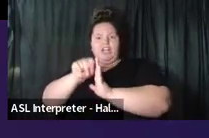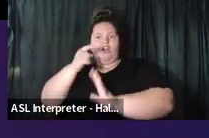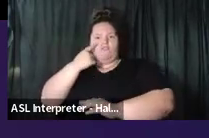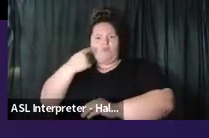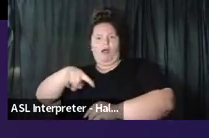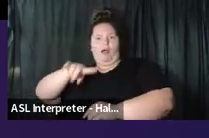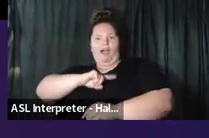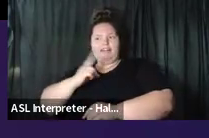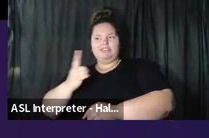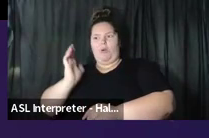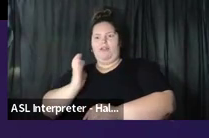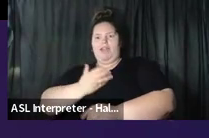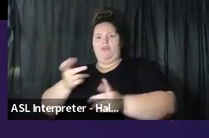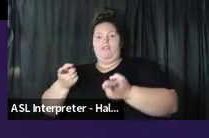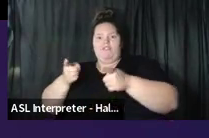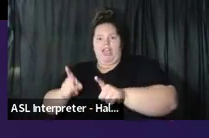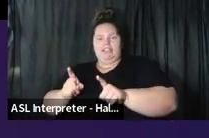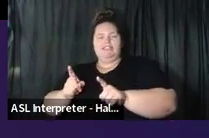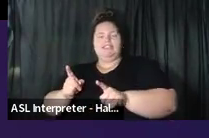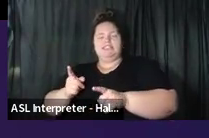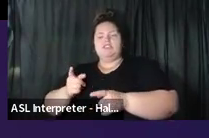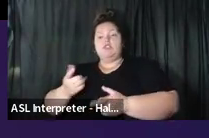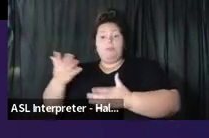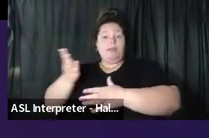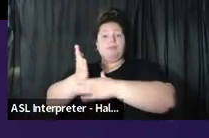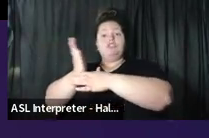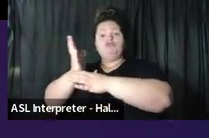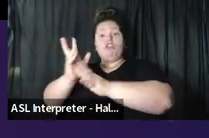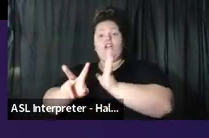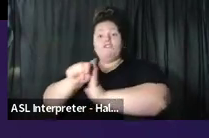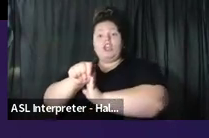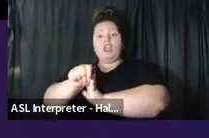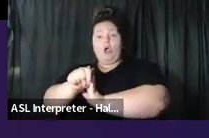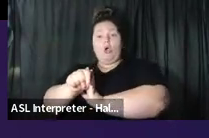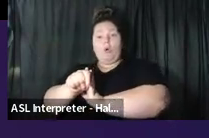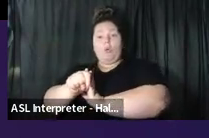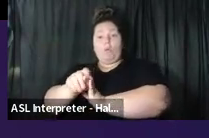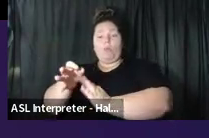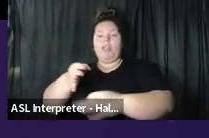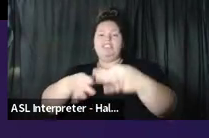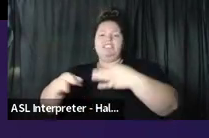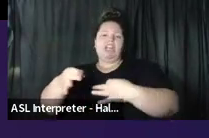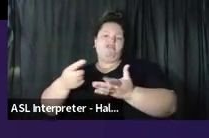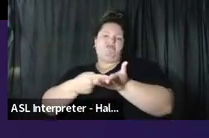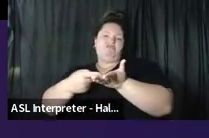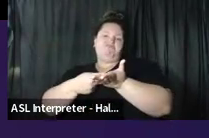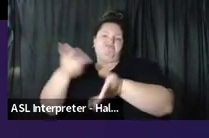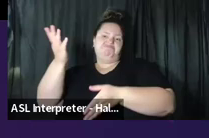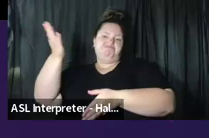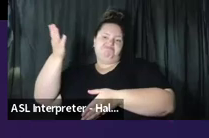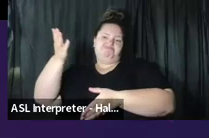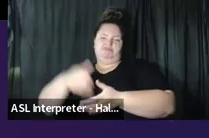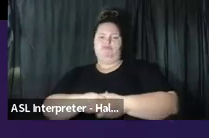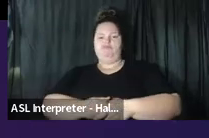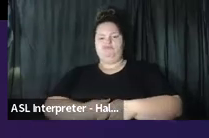about our program over that. So we might share a video instead of going over our normal slides.